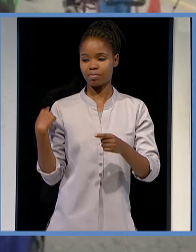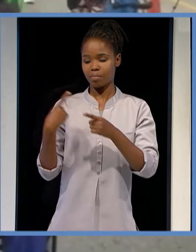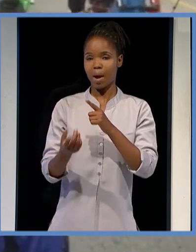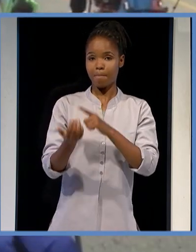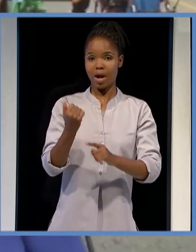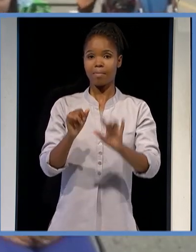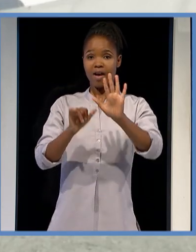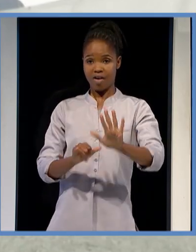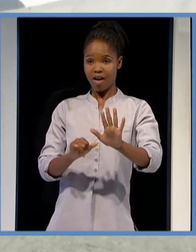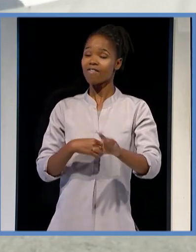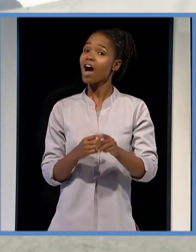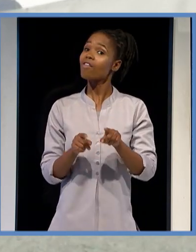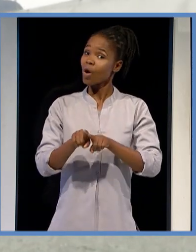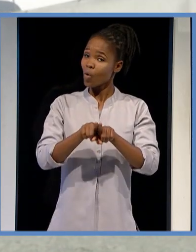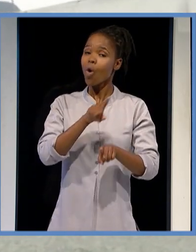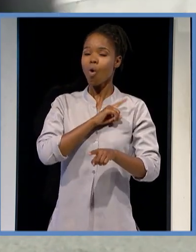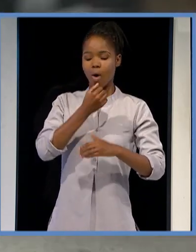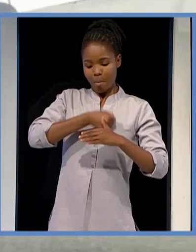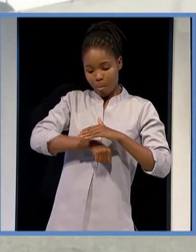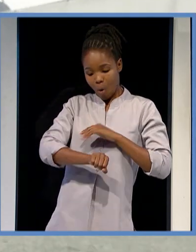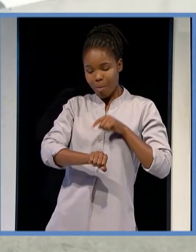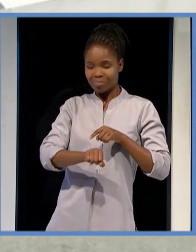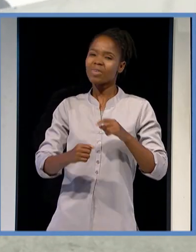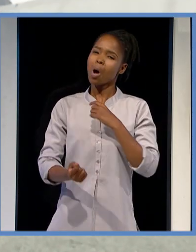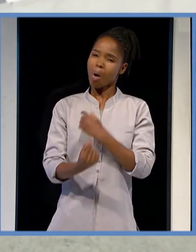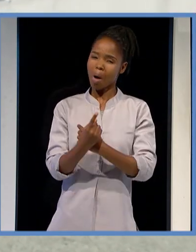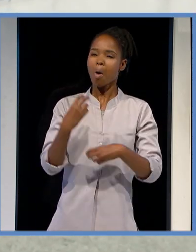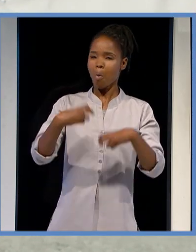had a slim chance of survival due to complications at birth,